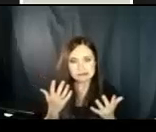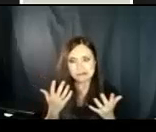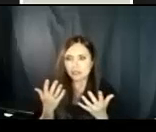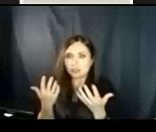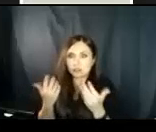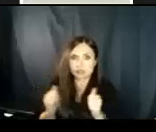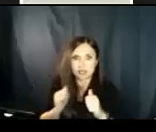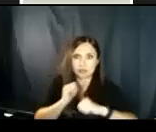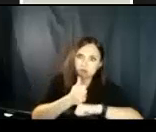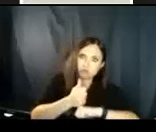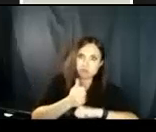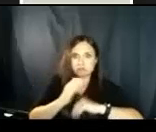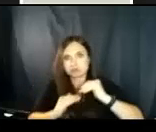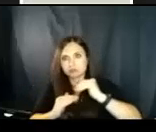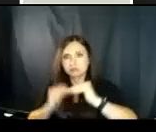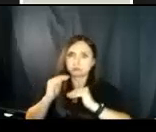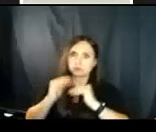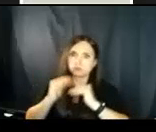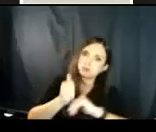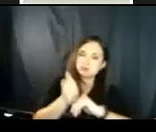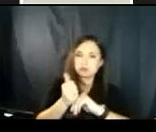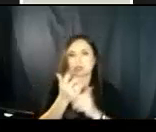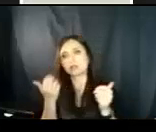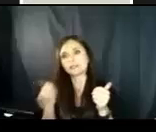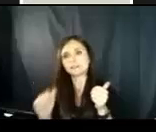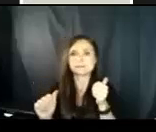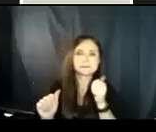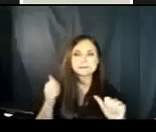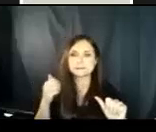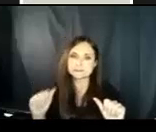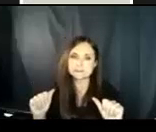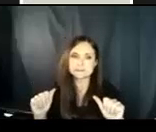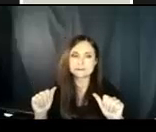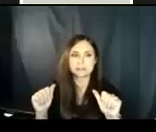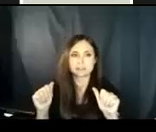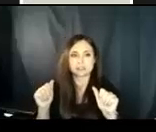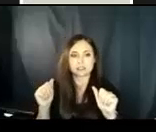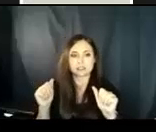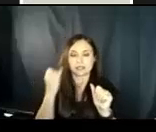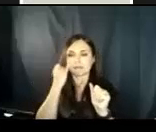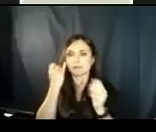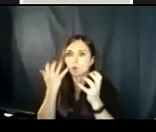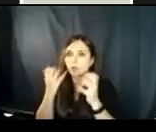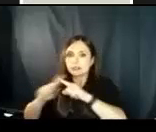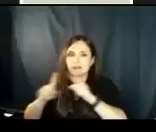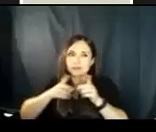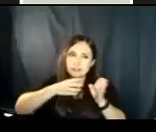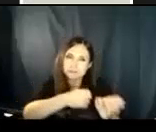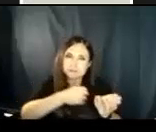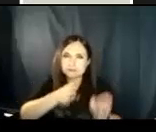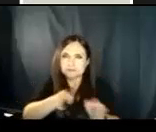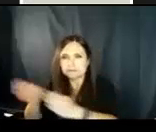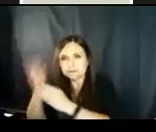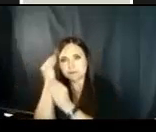something, and it does take a lot of work and effort if you want to present different modes of information so that you're engaging all